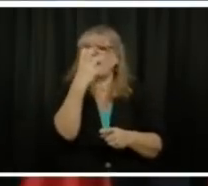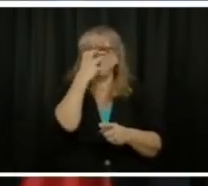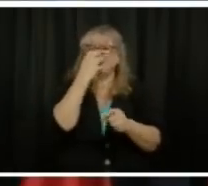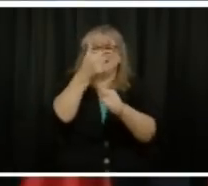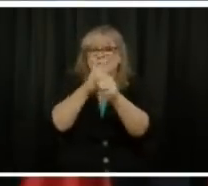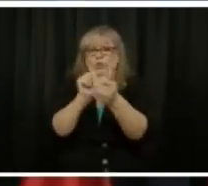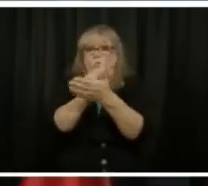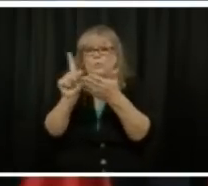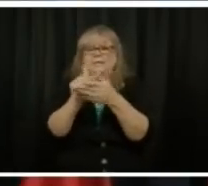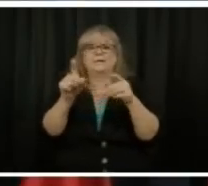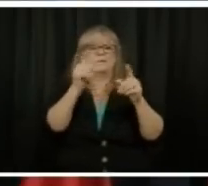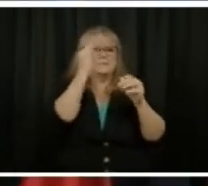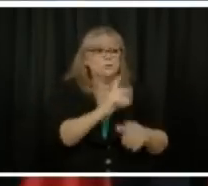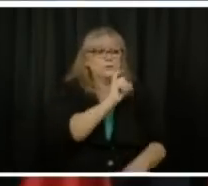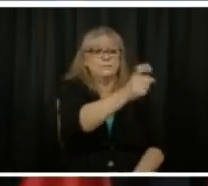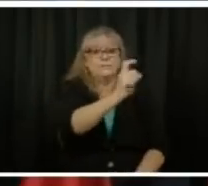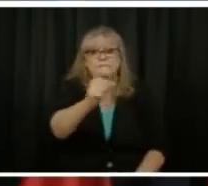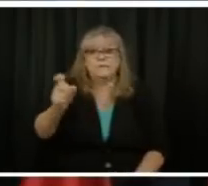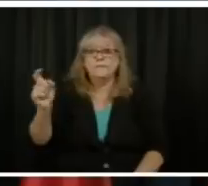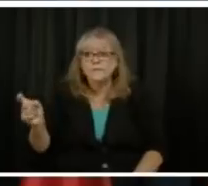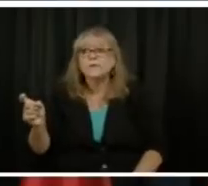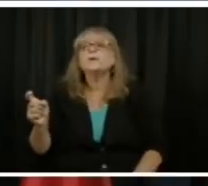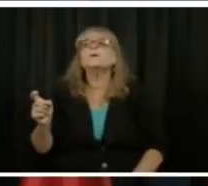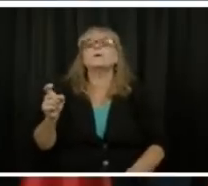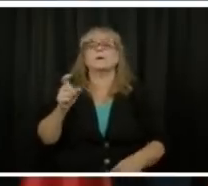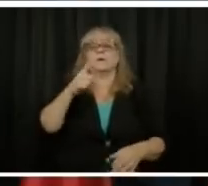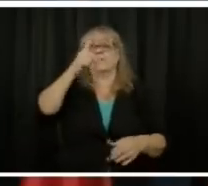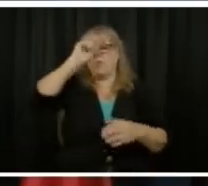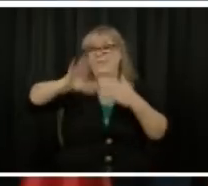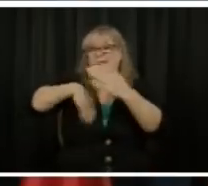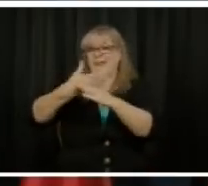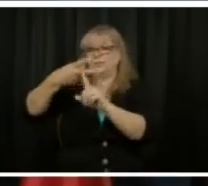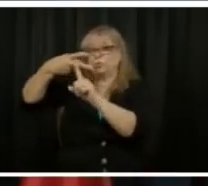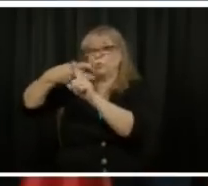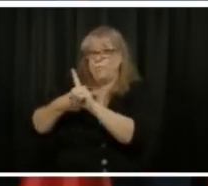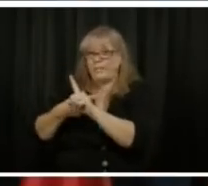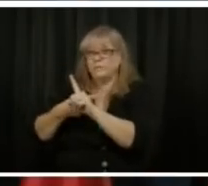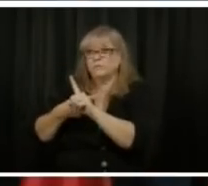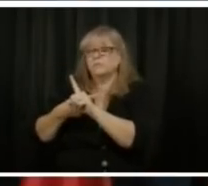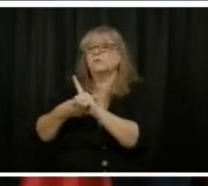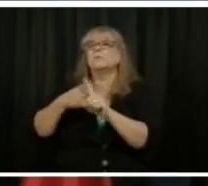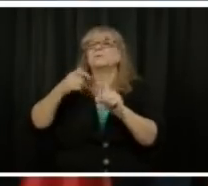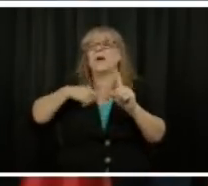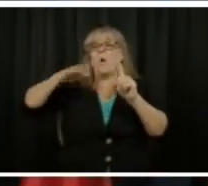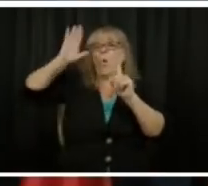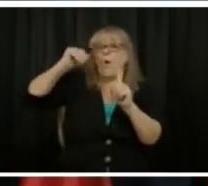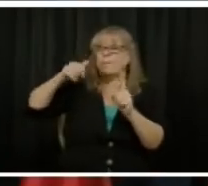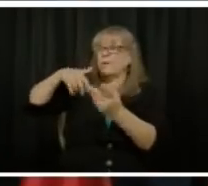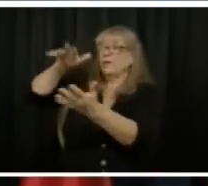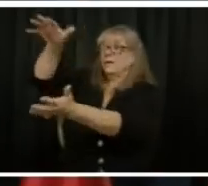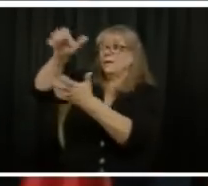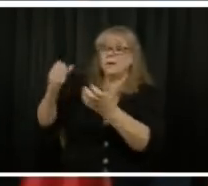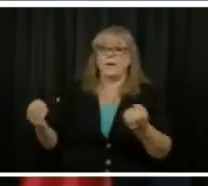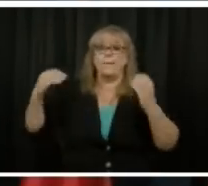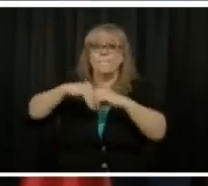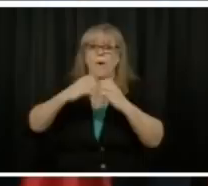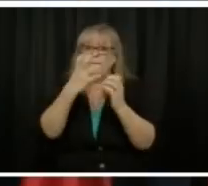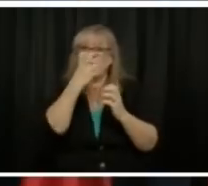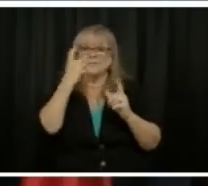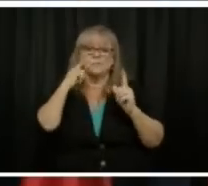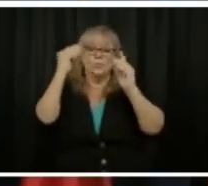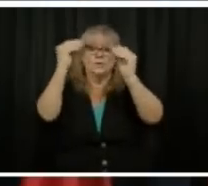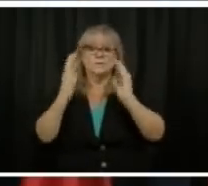least 8 weeks. We're hoping we can continue that depending on the supply. We're also hoping that school districts augment that with